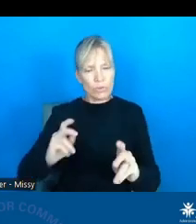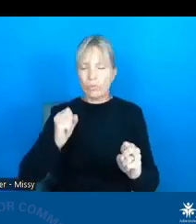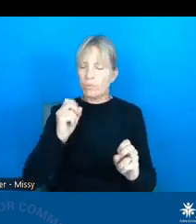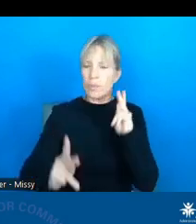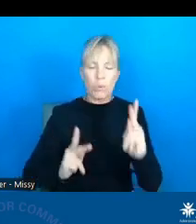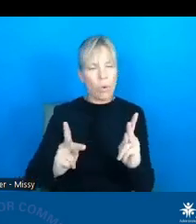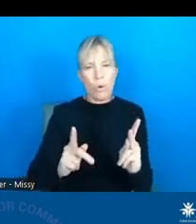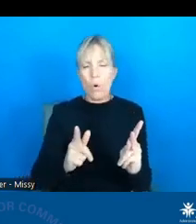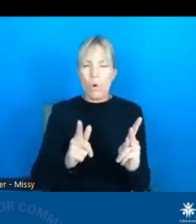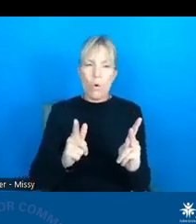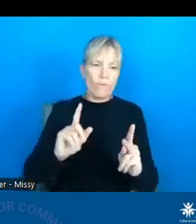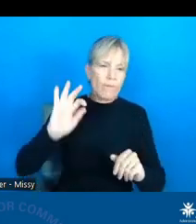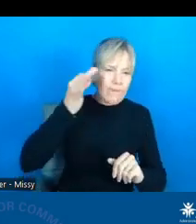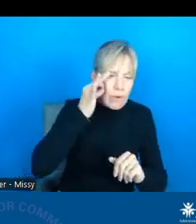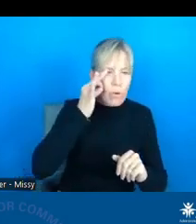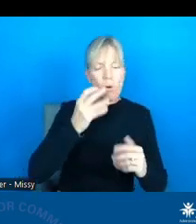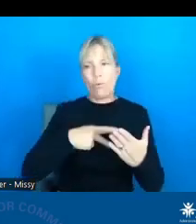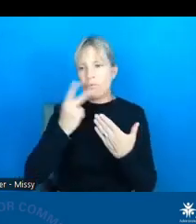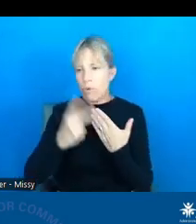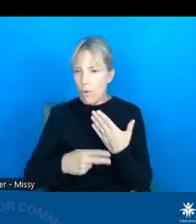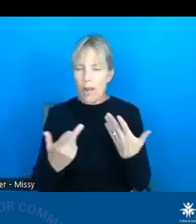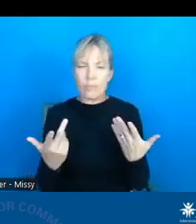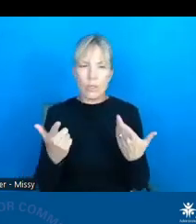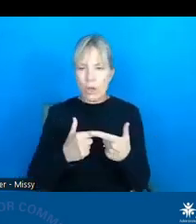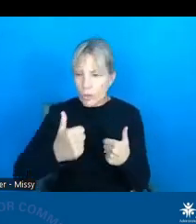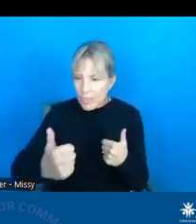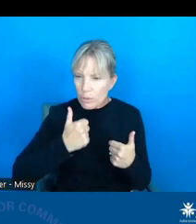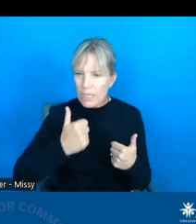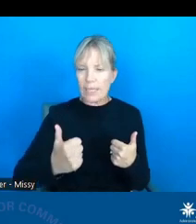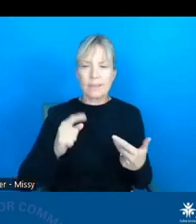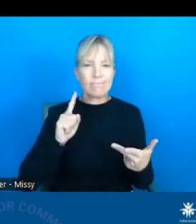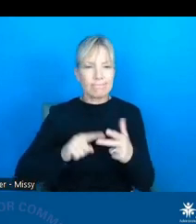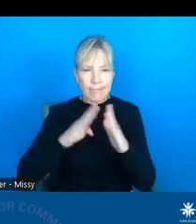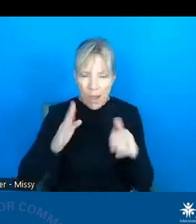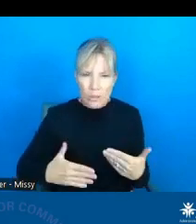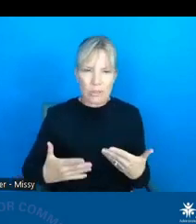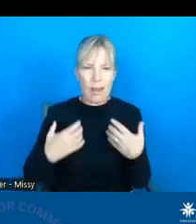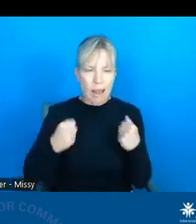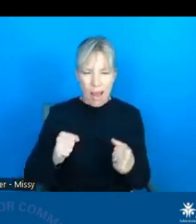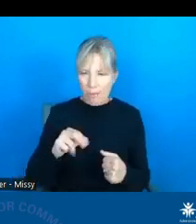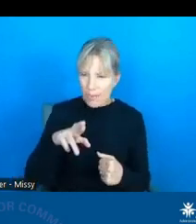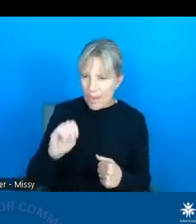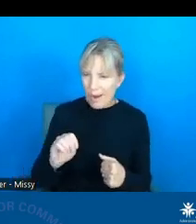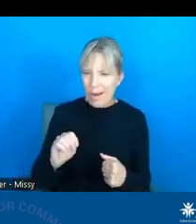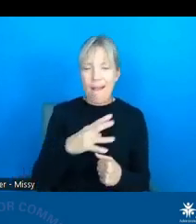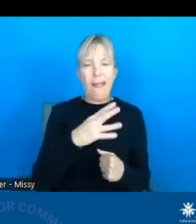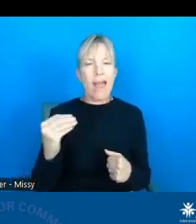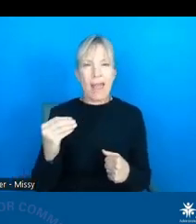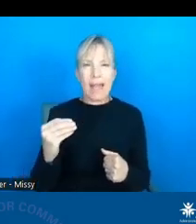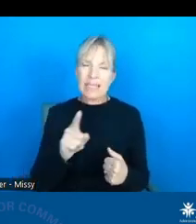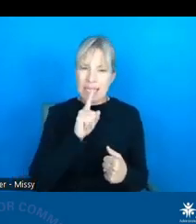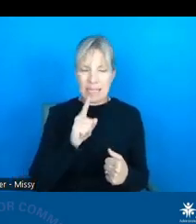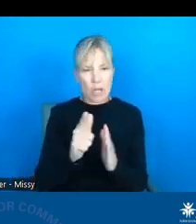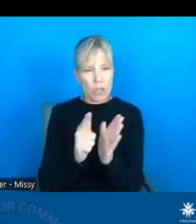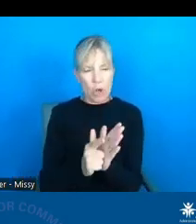many federal programs, to transportation, to housing, to healthcare, and it is a law